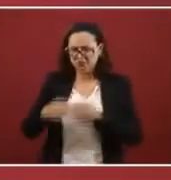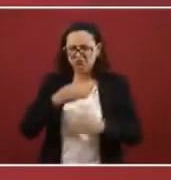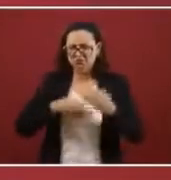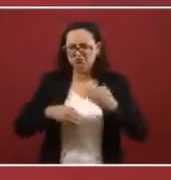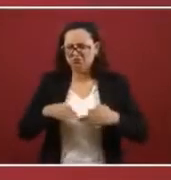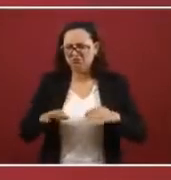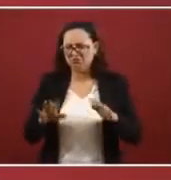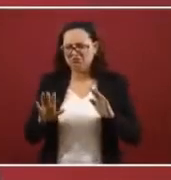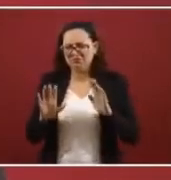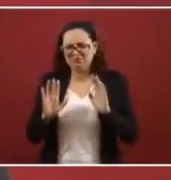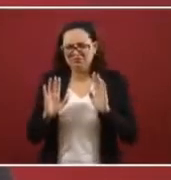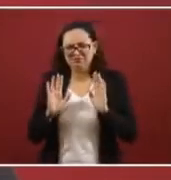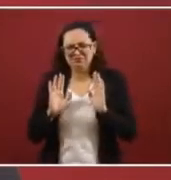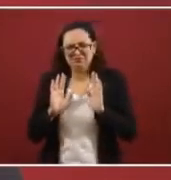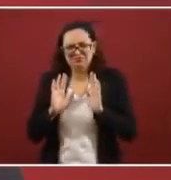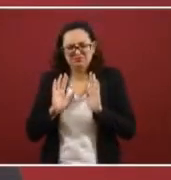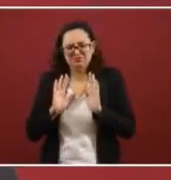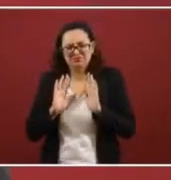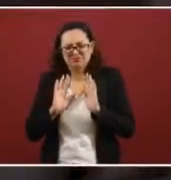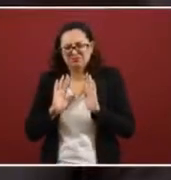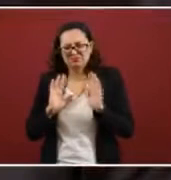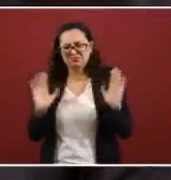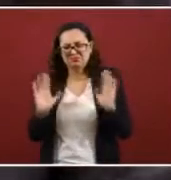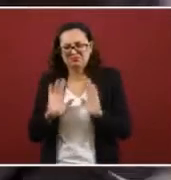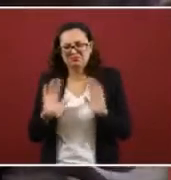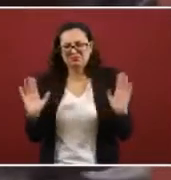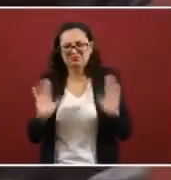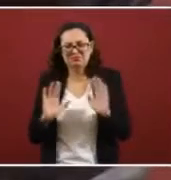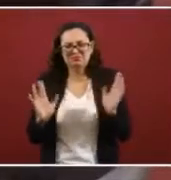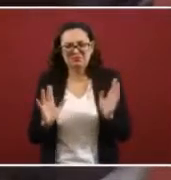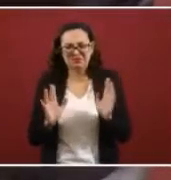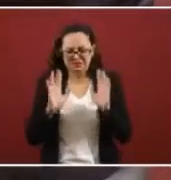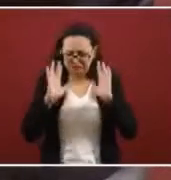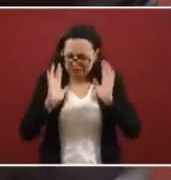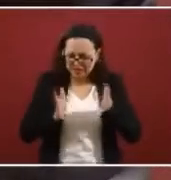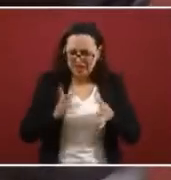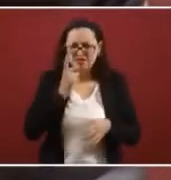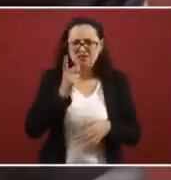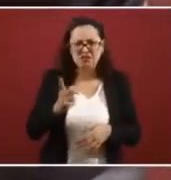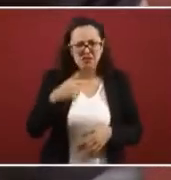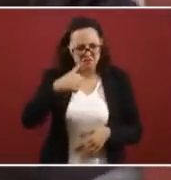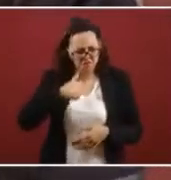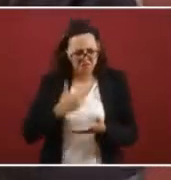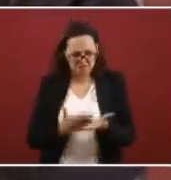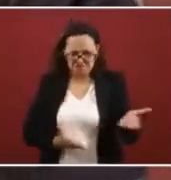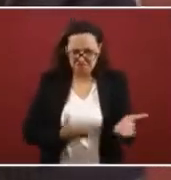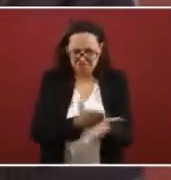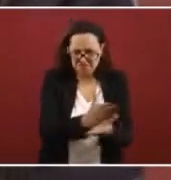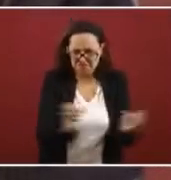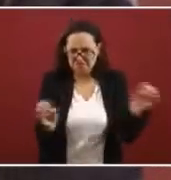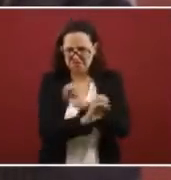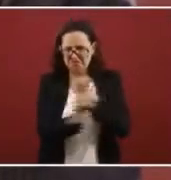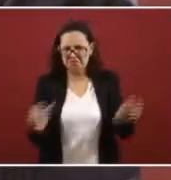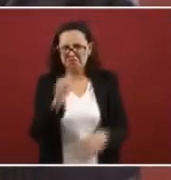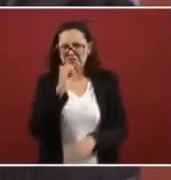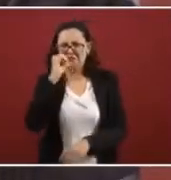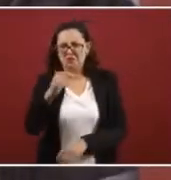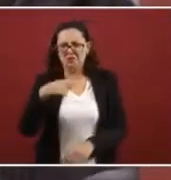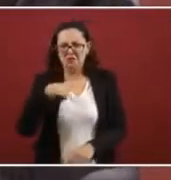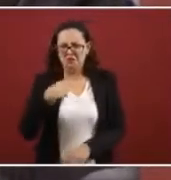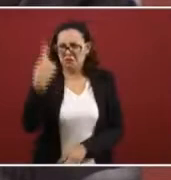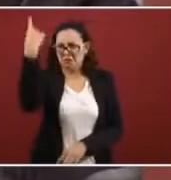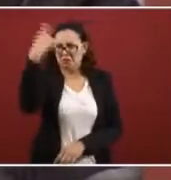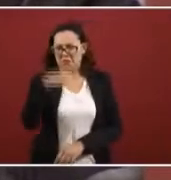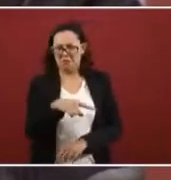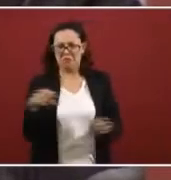nada que ver. I had nothing to do. Ya no es el tiempo de antes. It is not the time such as before decisiones,